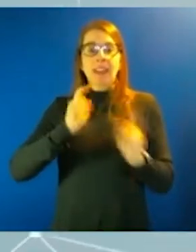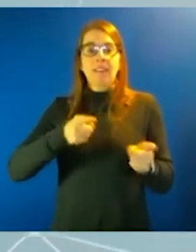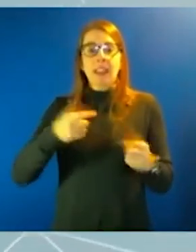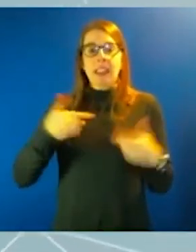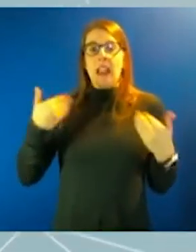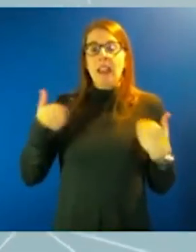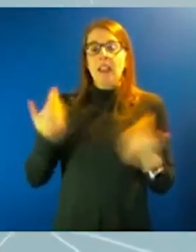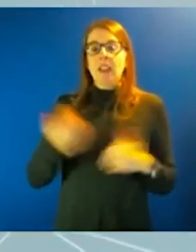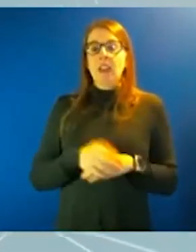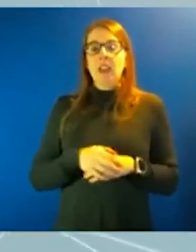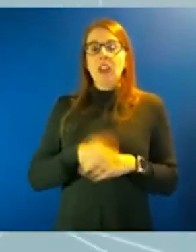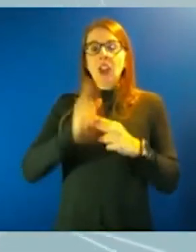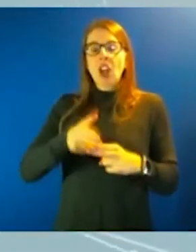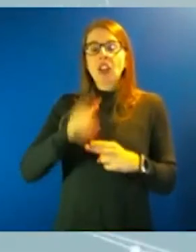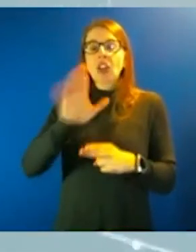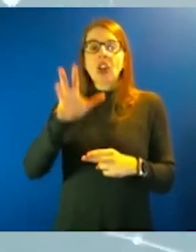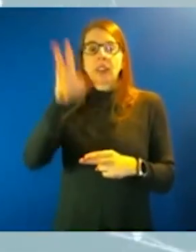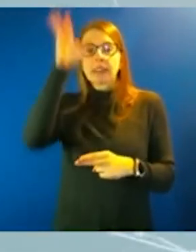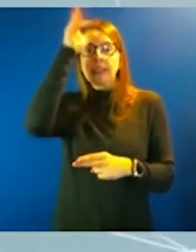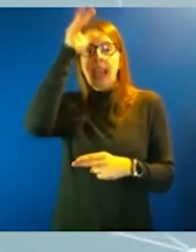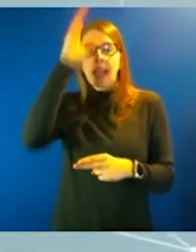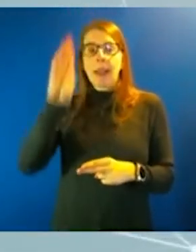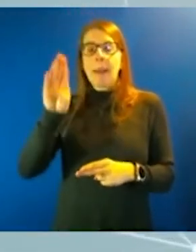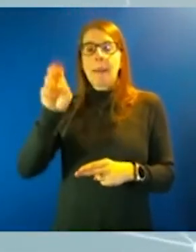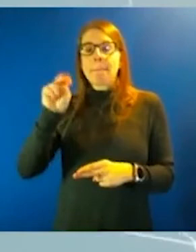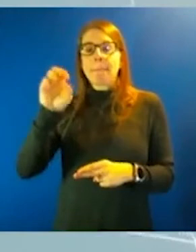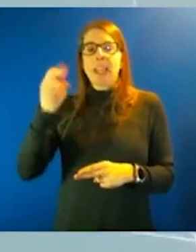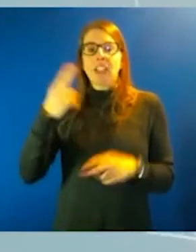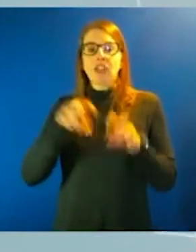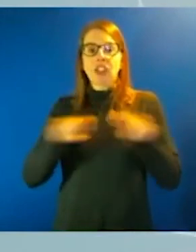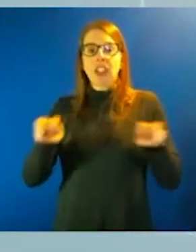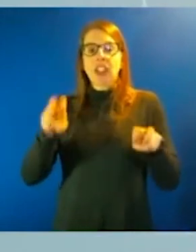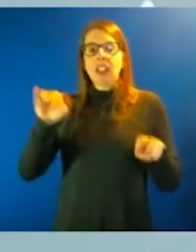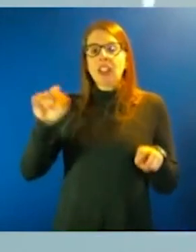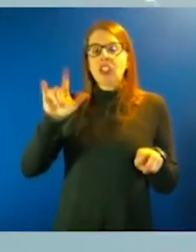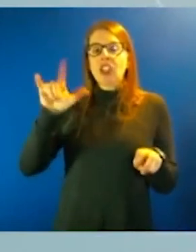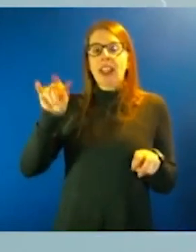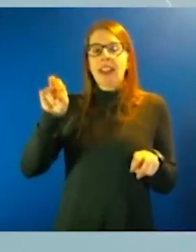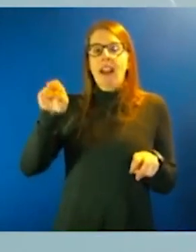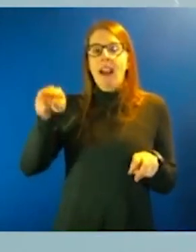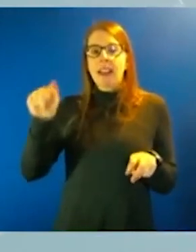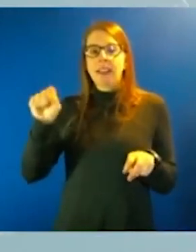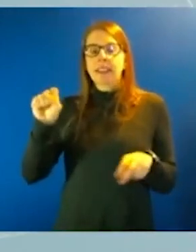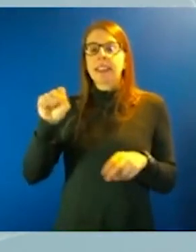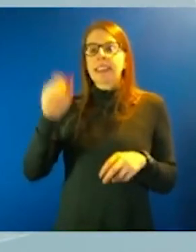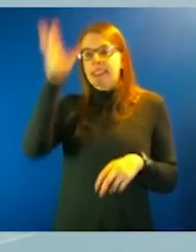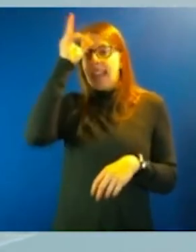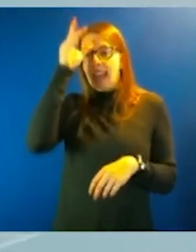it her daddy bench. Jay Liana's dad was David Reynolds.